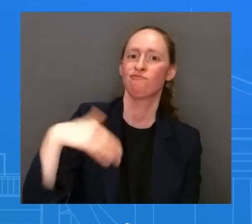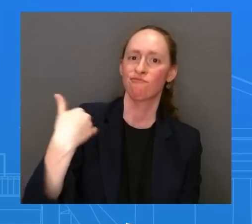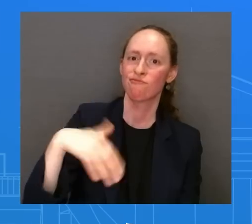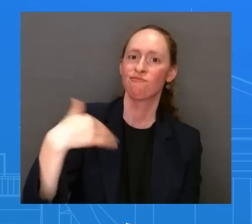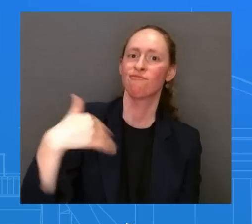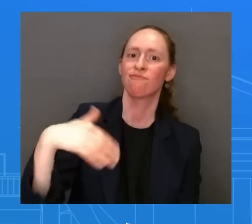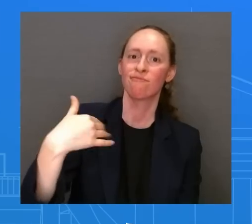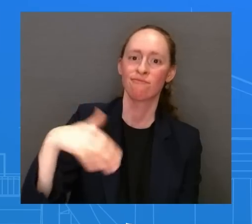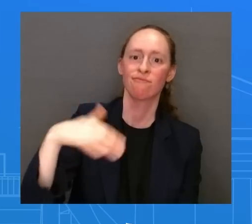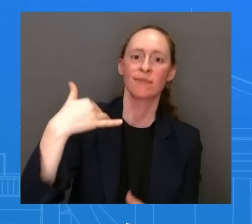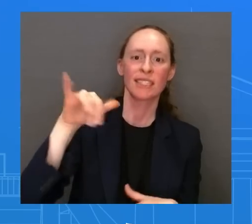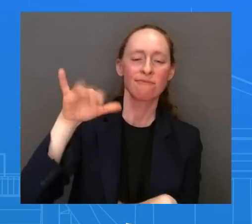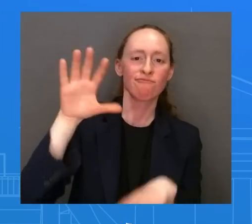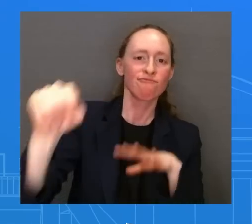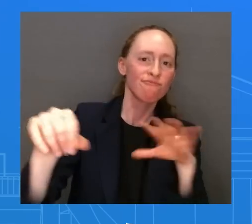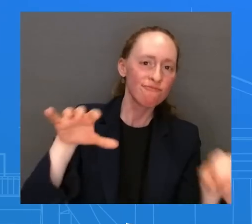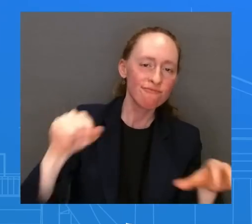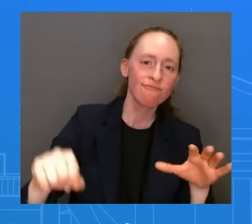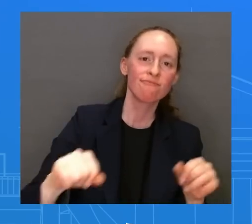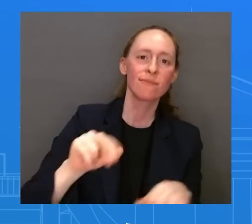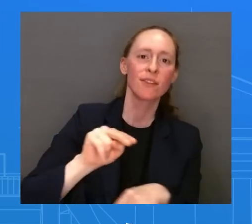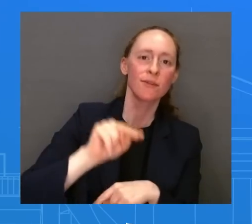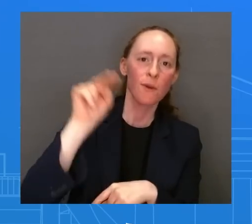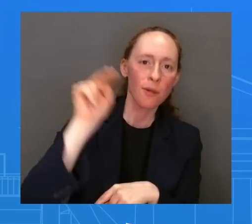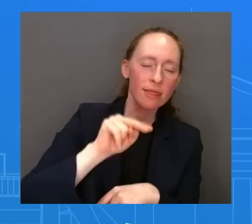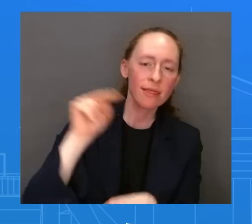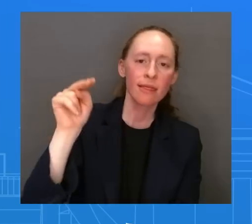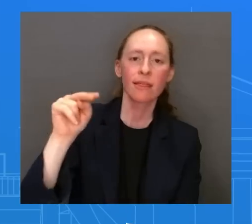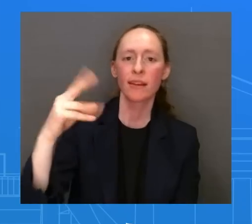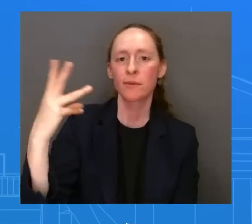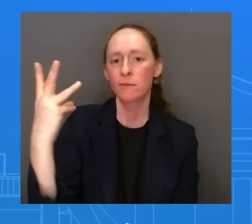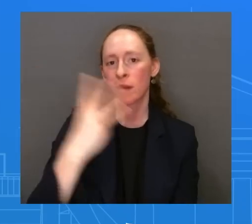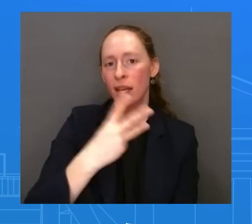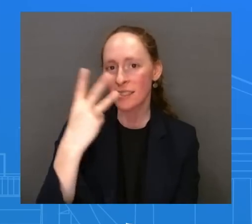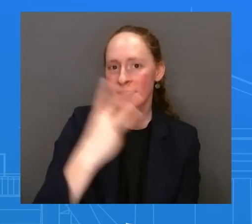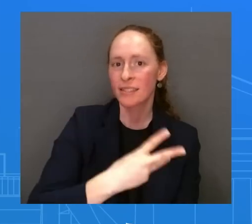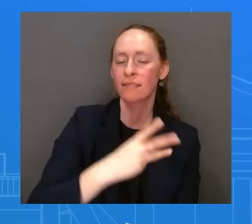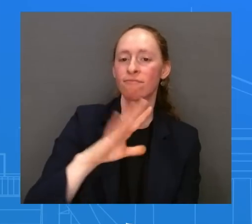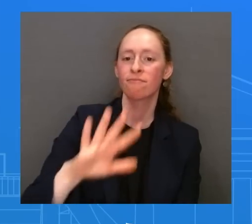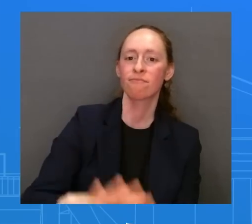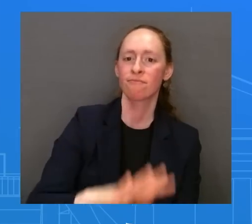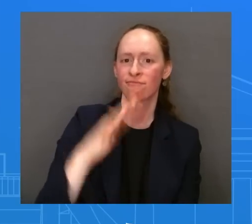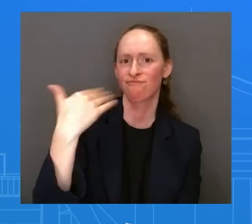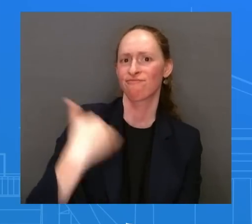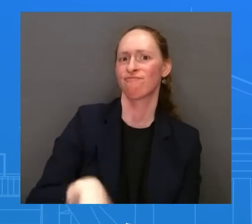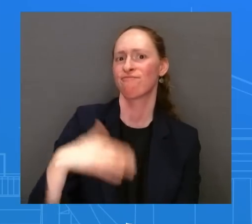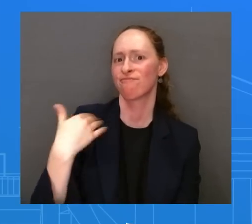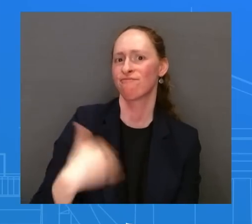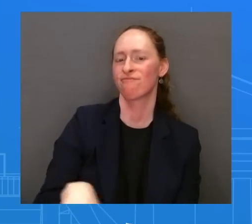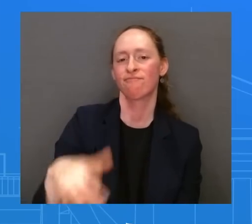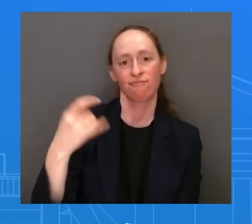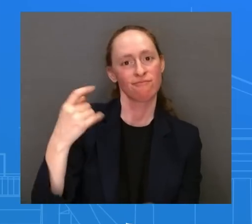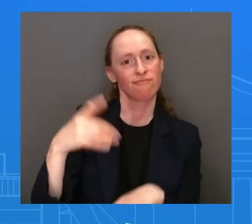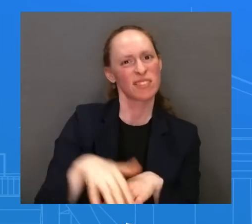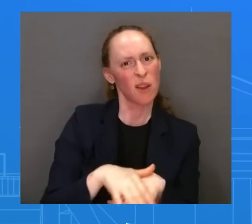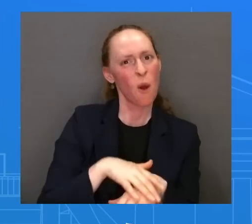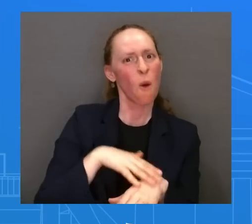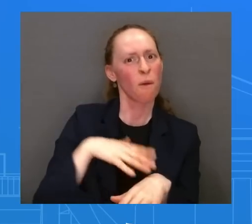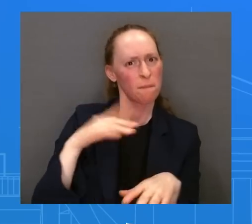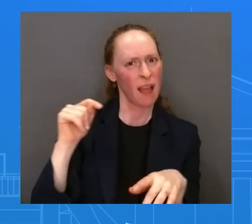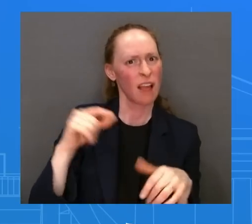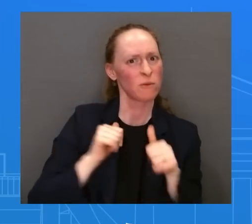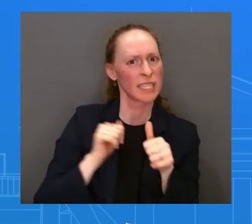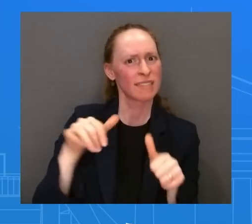taking over District by District Province by province uh and so there was a sort of rolling momentum that they had